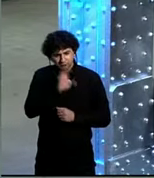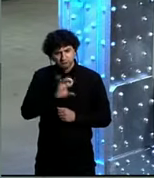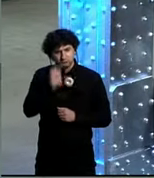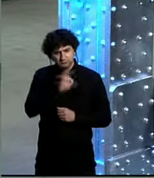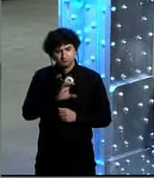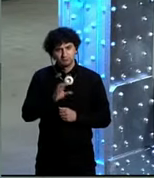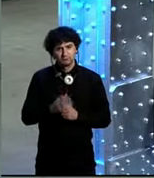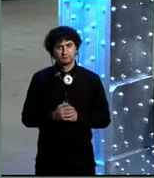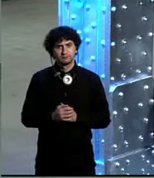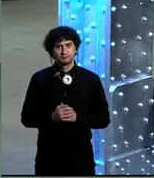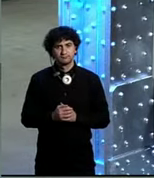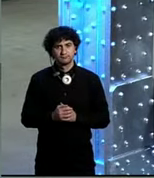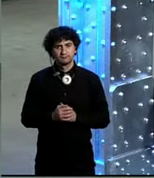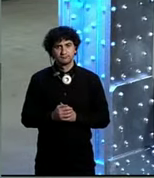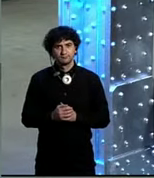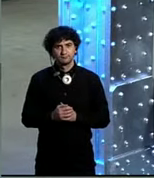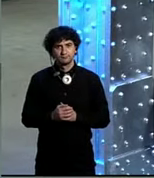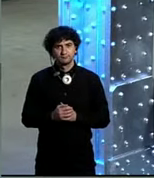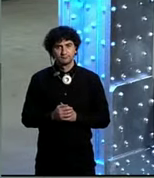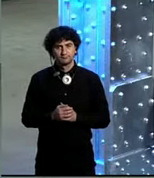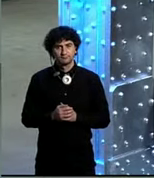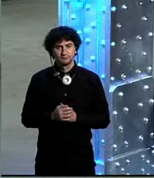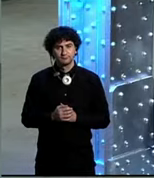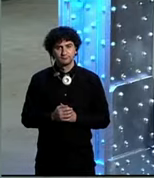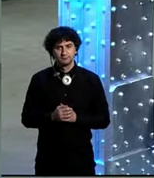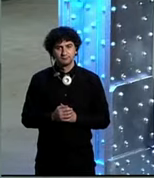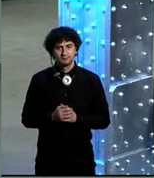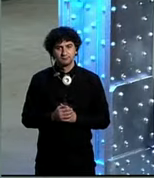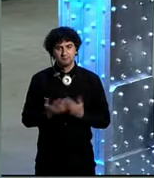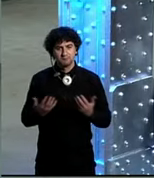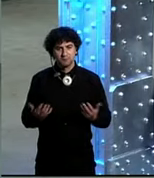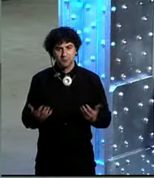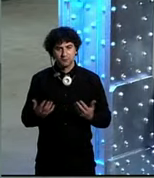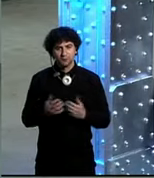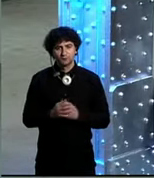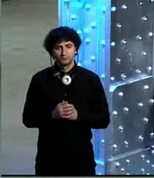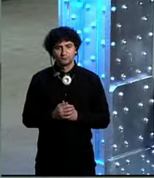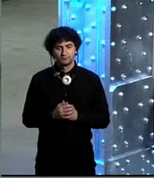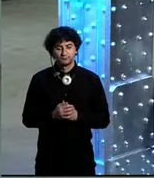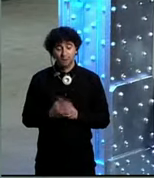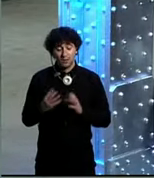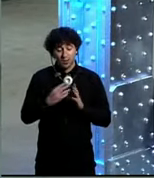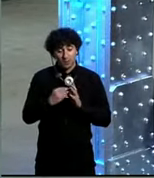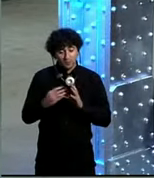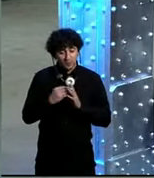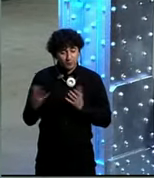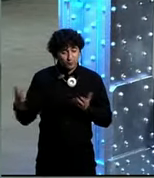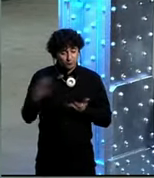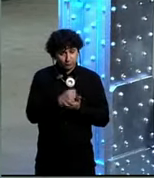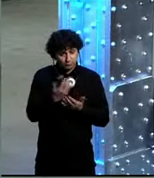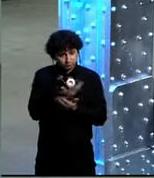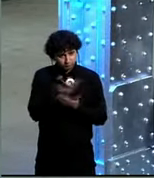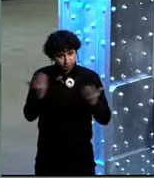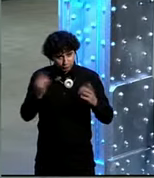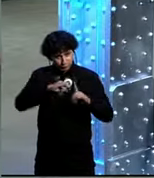Bennet Diaries videos are available to watch on YouTube. Still, they've sold 7,000 copies of the